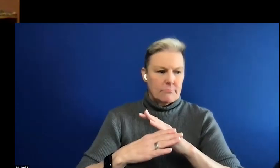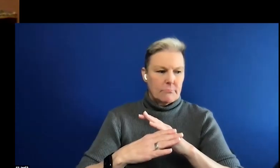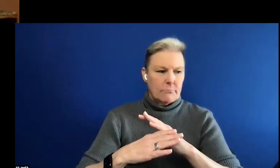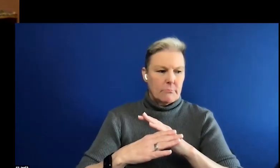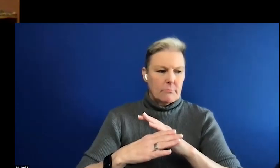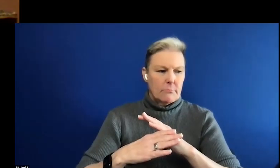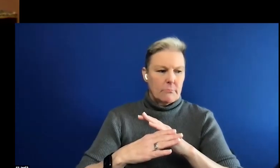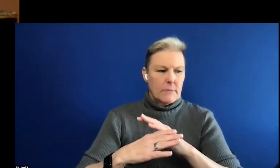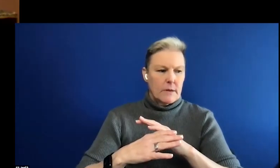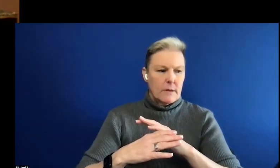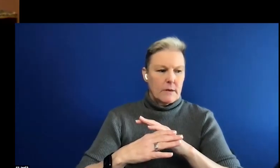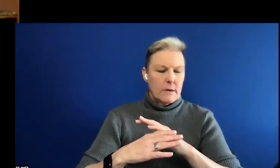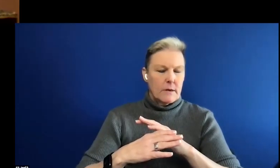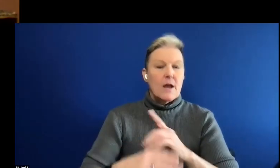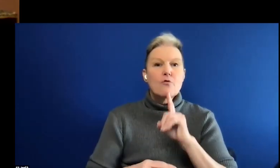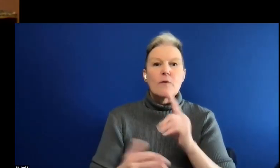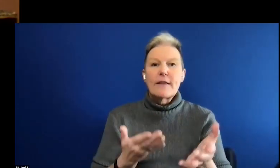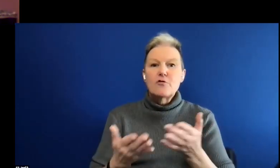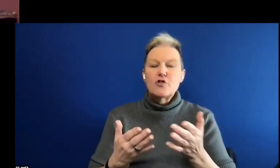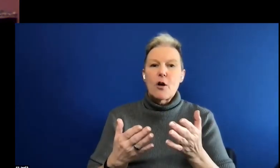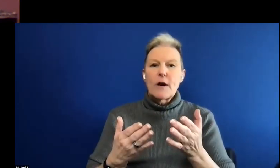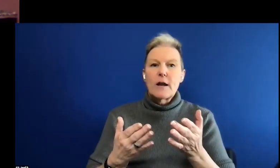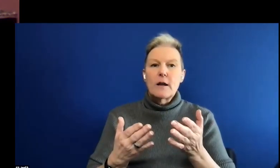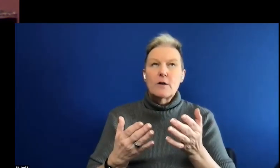sharing services to prevent